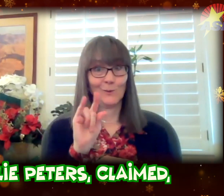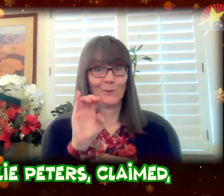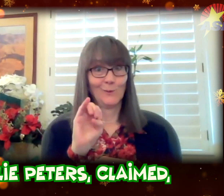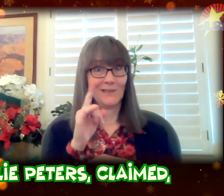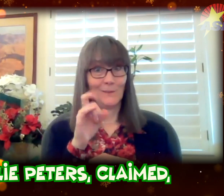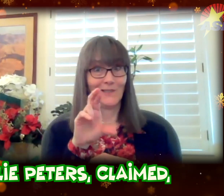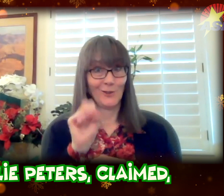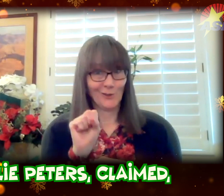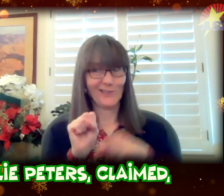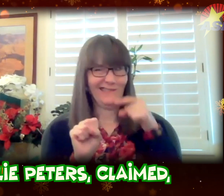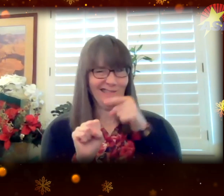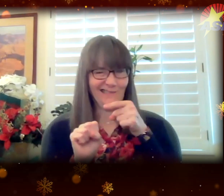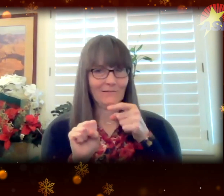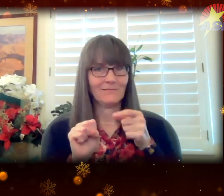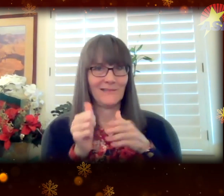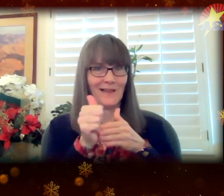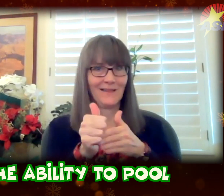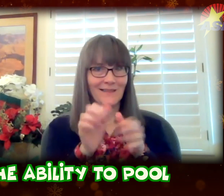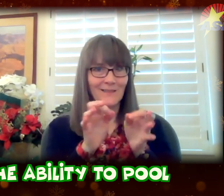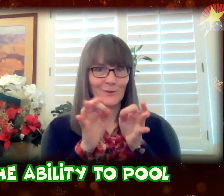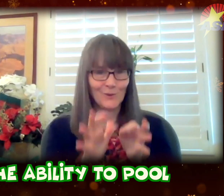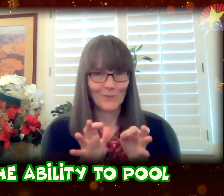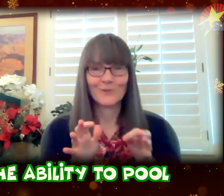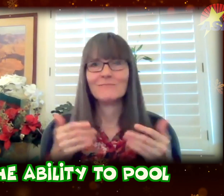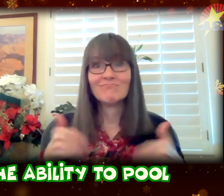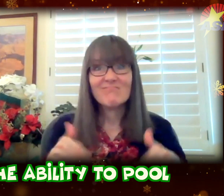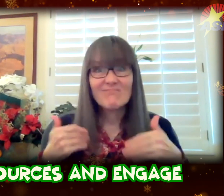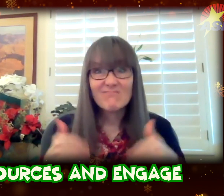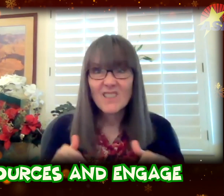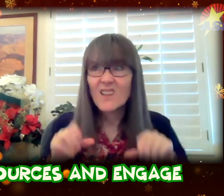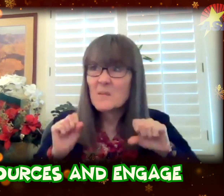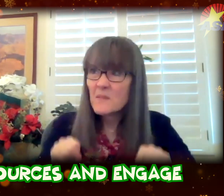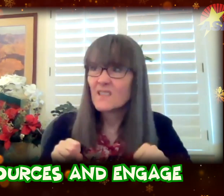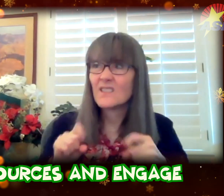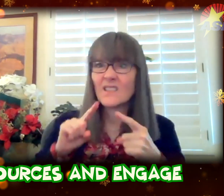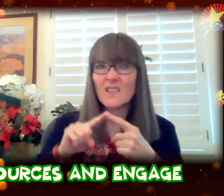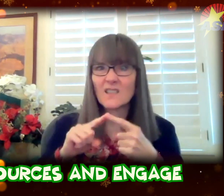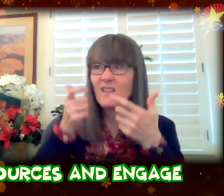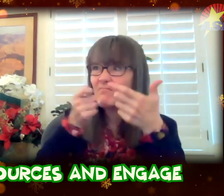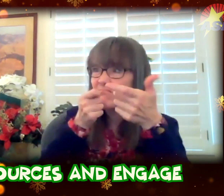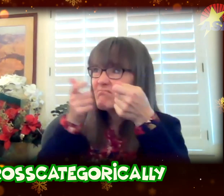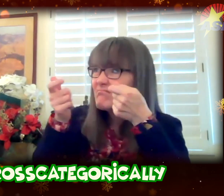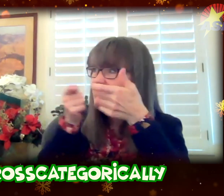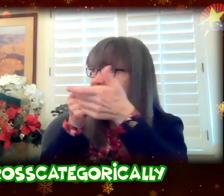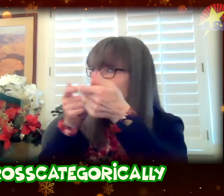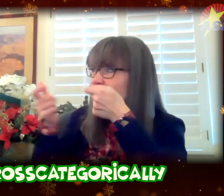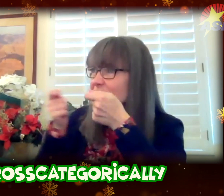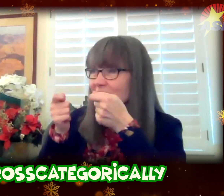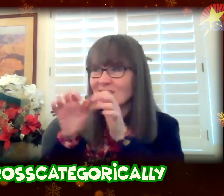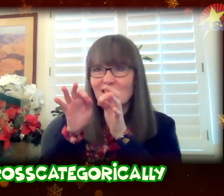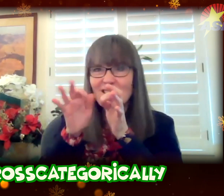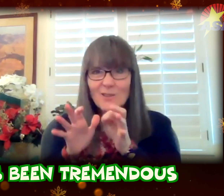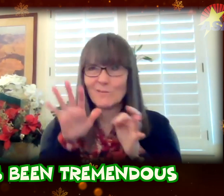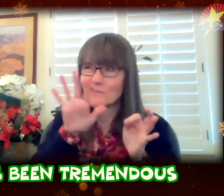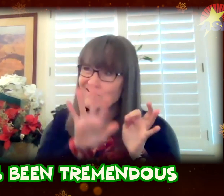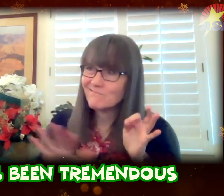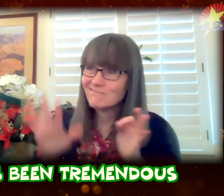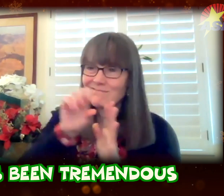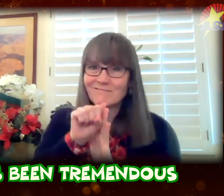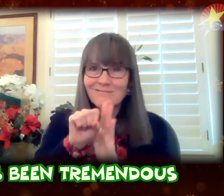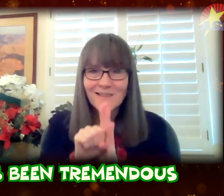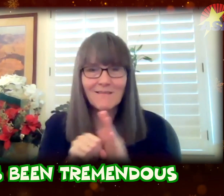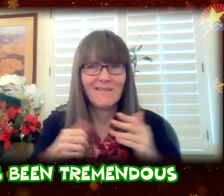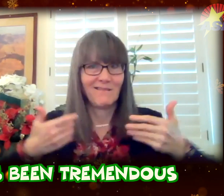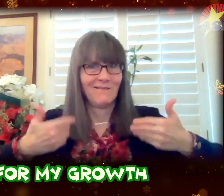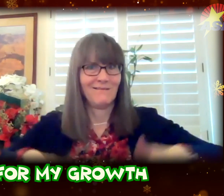Julie Peters explained, the ability to pool resources and engage cross-categorically has